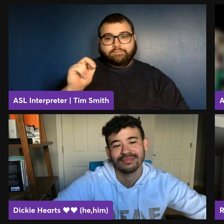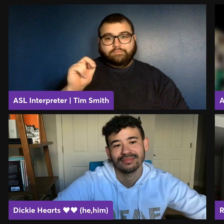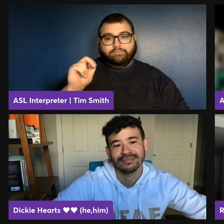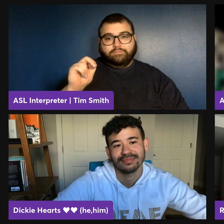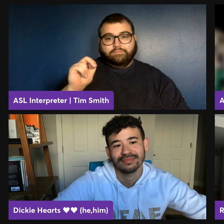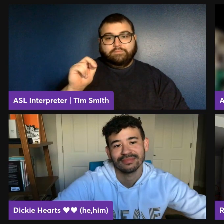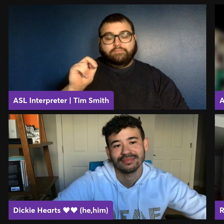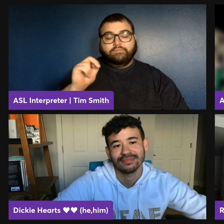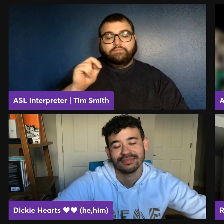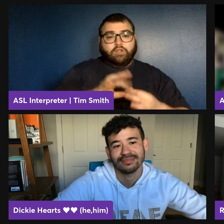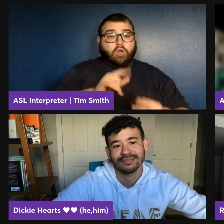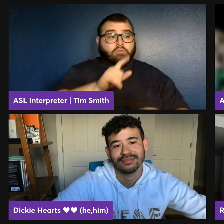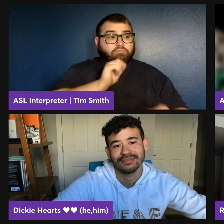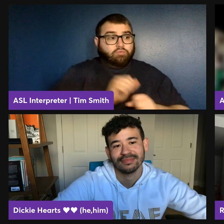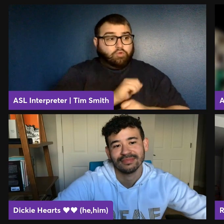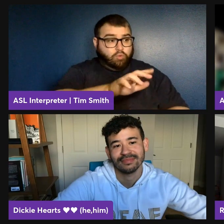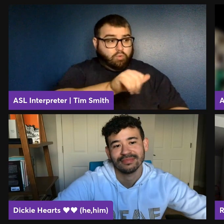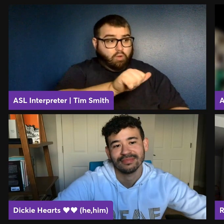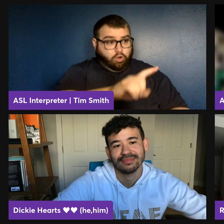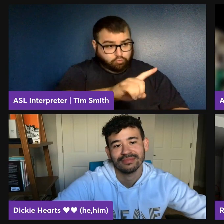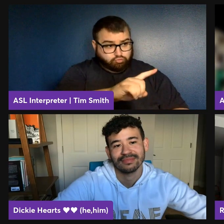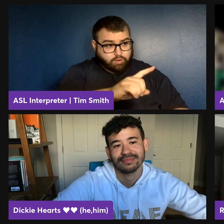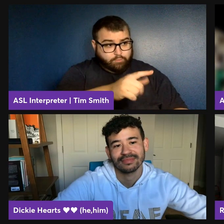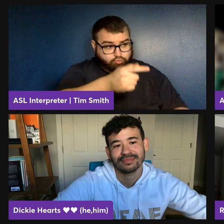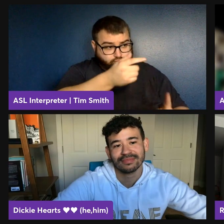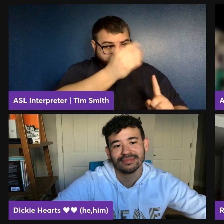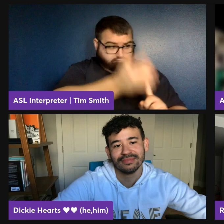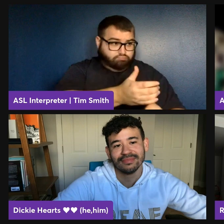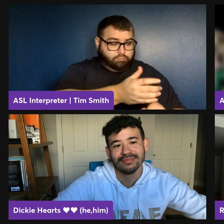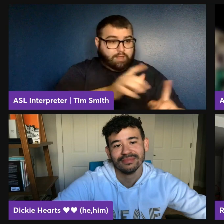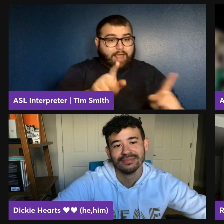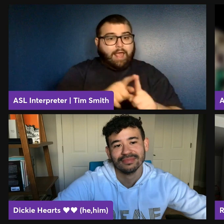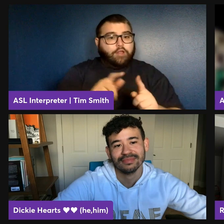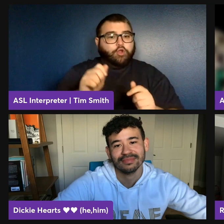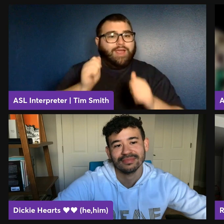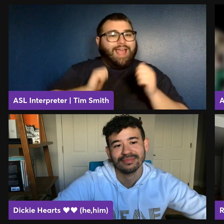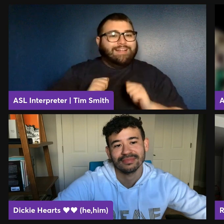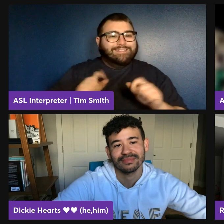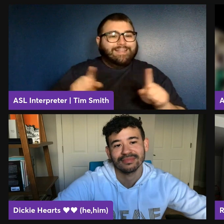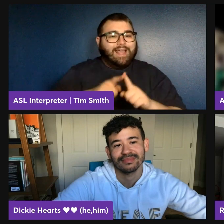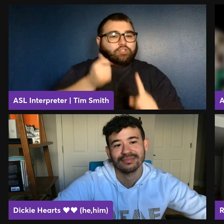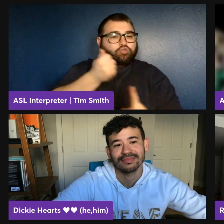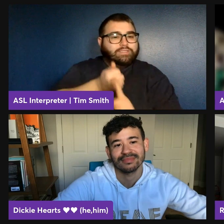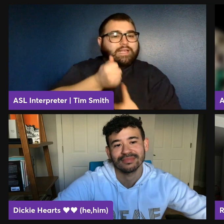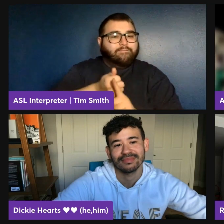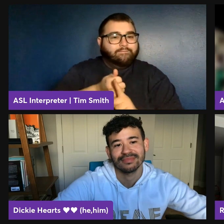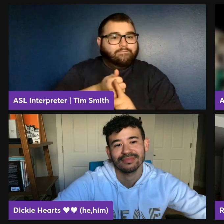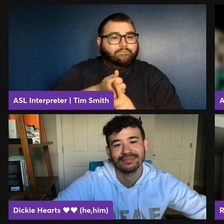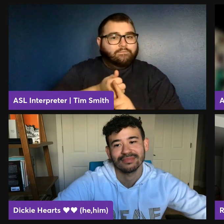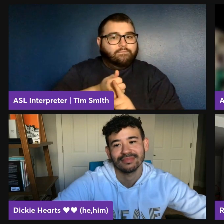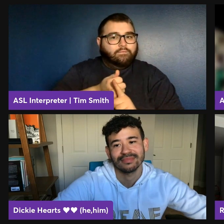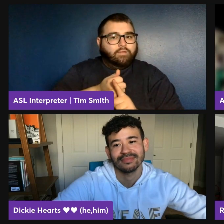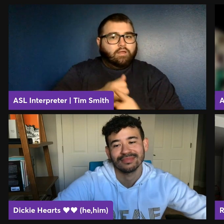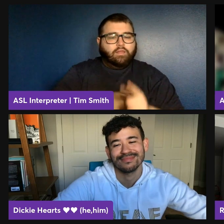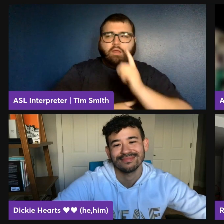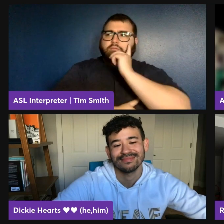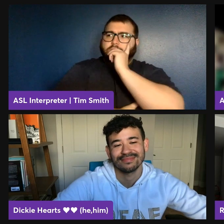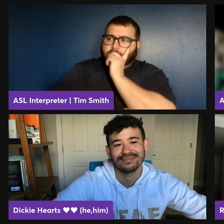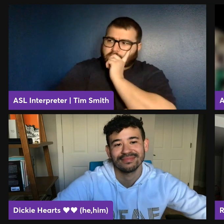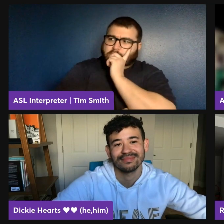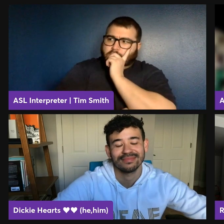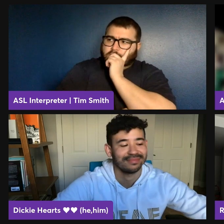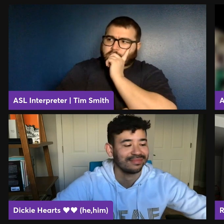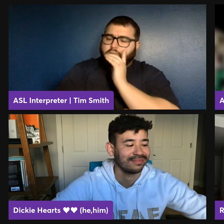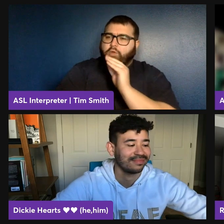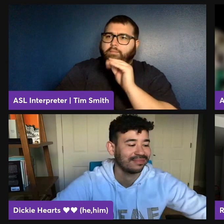an audio describer and you're also acting as yourself, I said, oh my goodness. And I